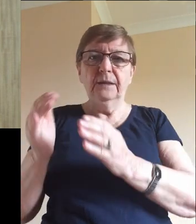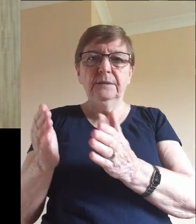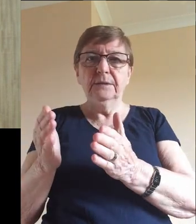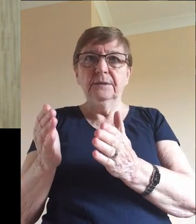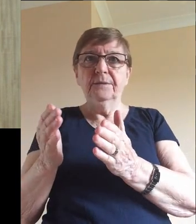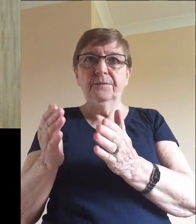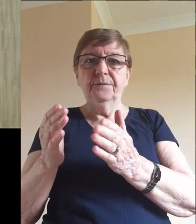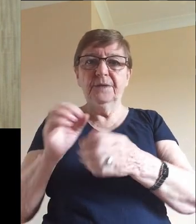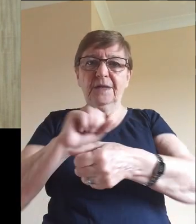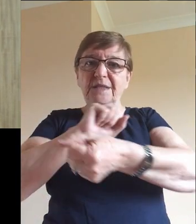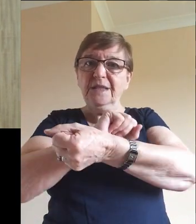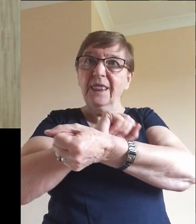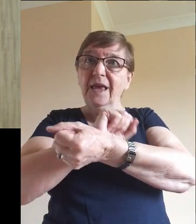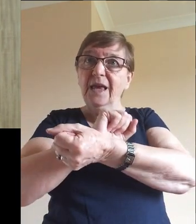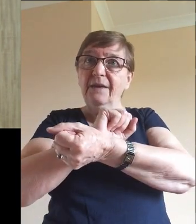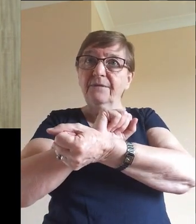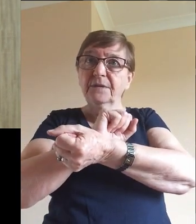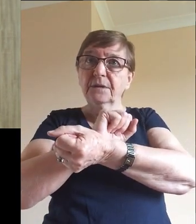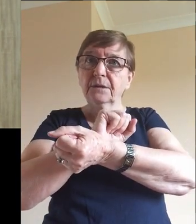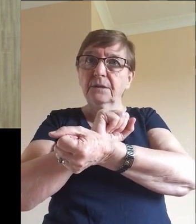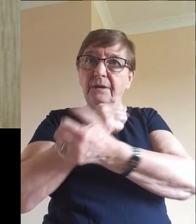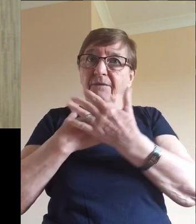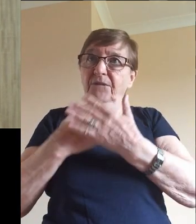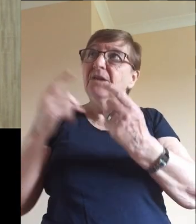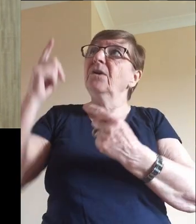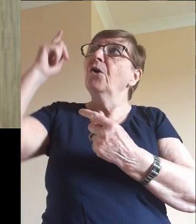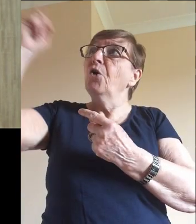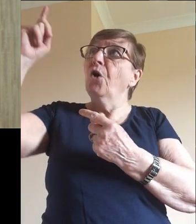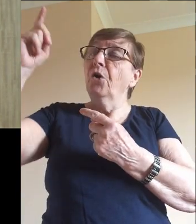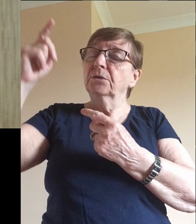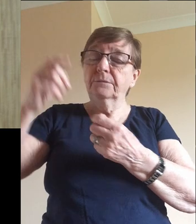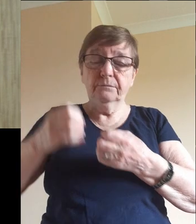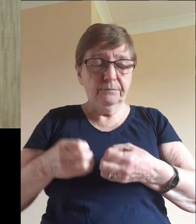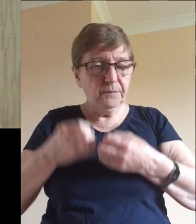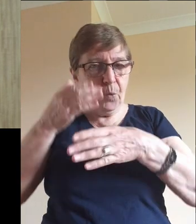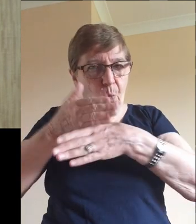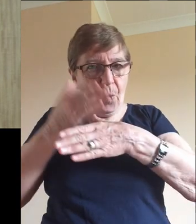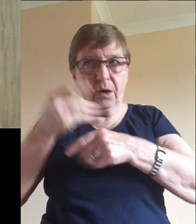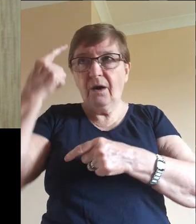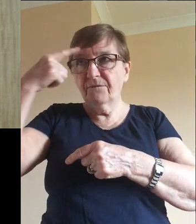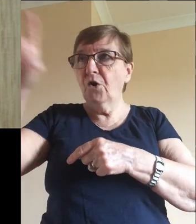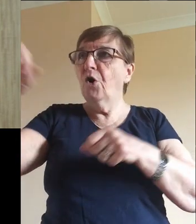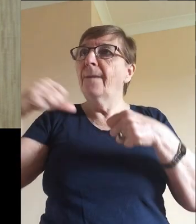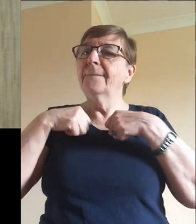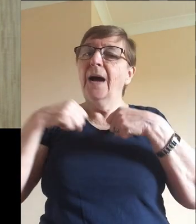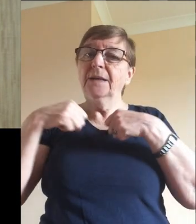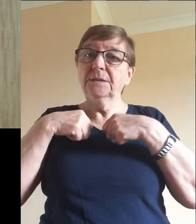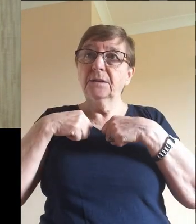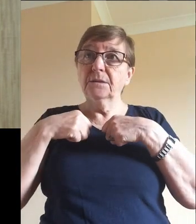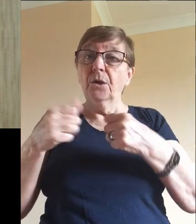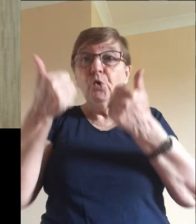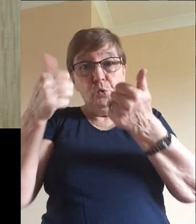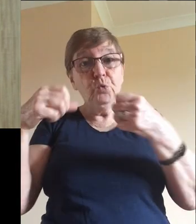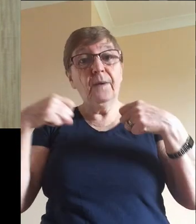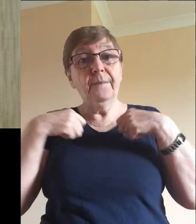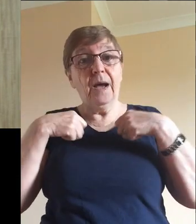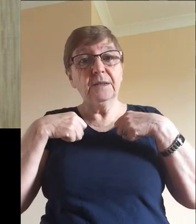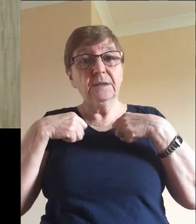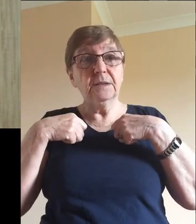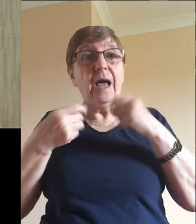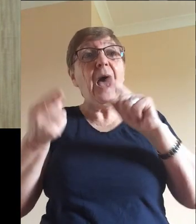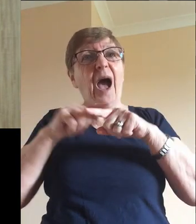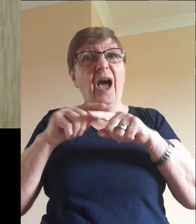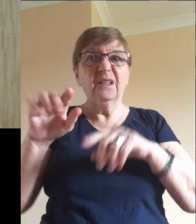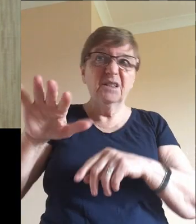He says, slaves, in reverent fear of God, submit yourselves to your masters, not only to those who are good and considerate, but also to